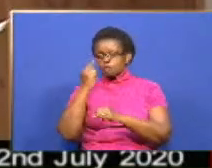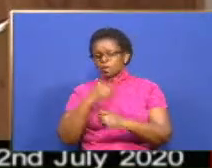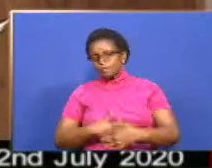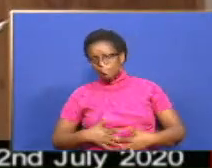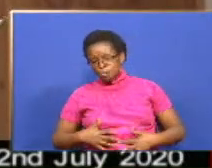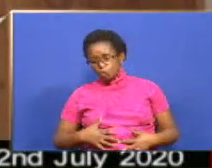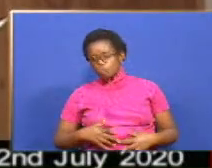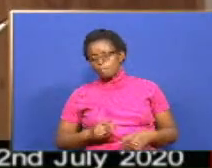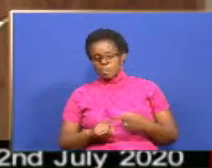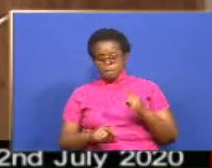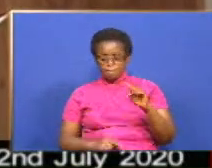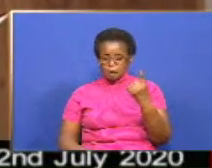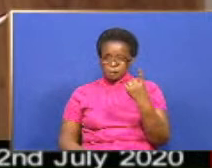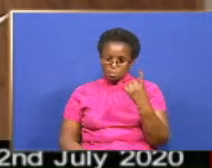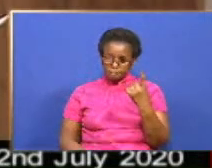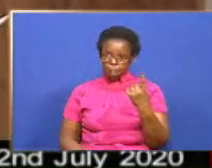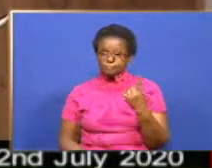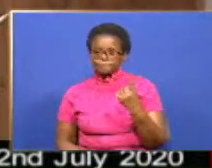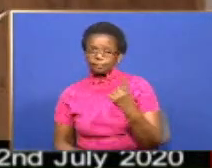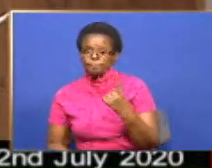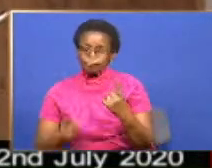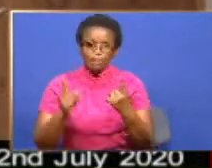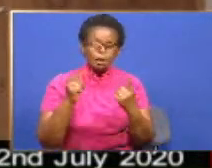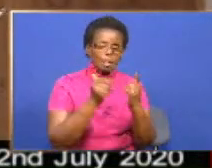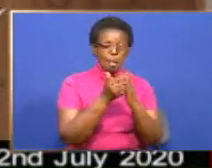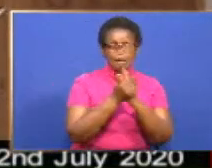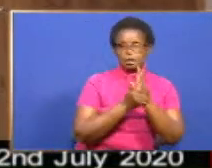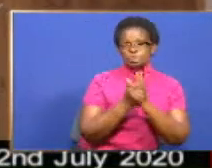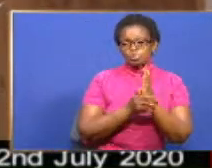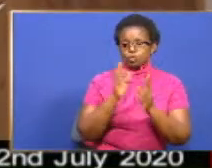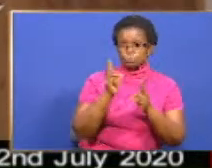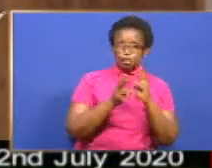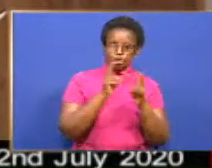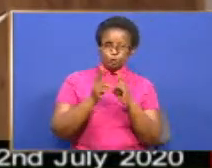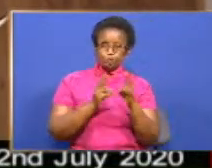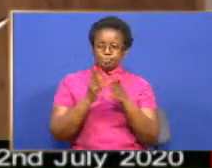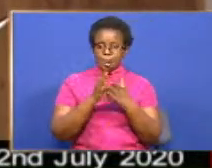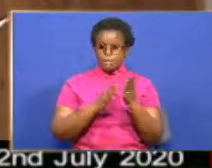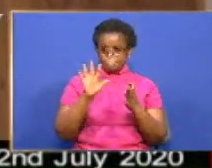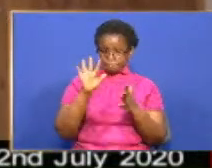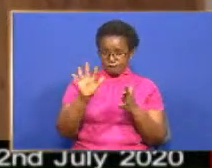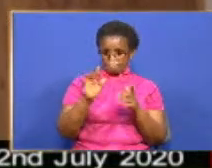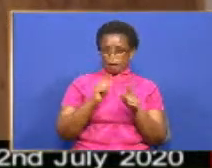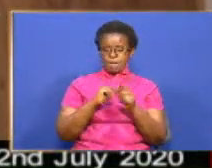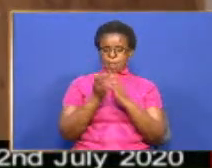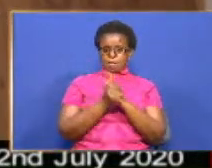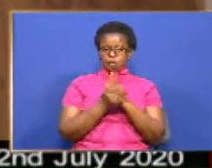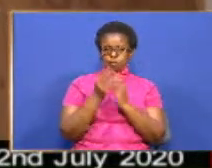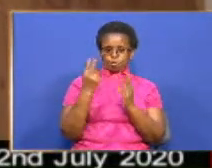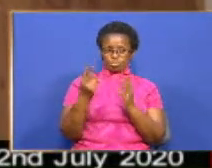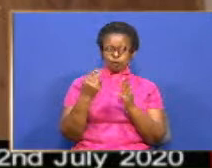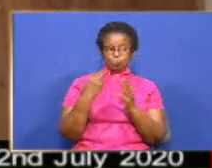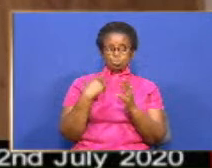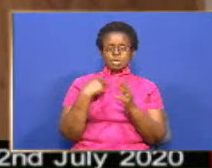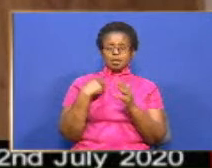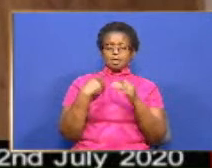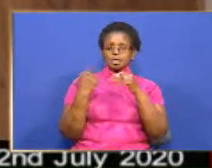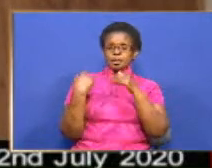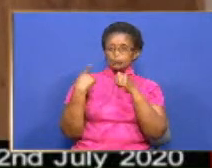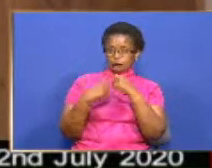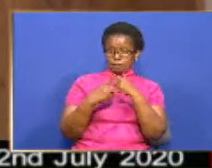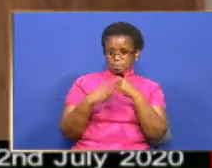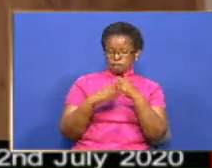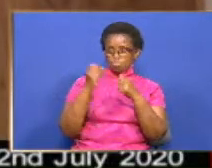by dint of Articles 22 in bracket 5 and Article 2 in bracket 6 of